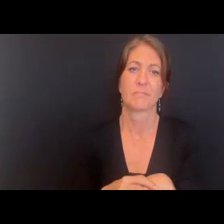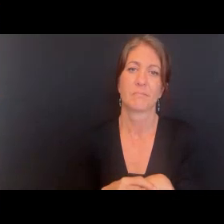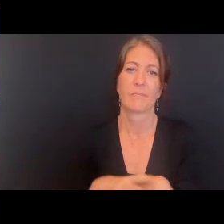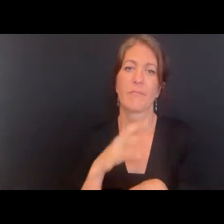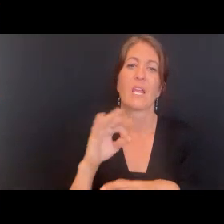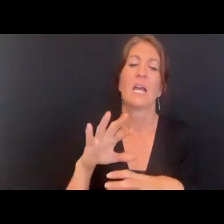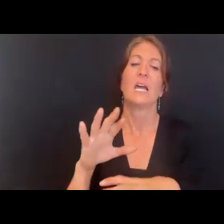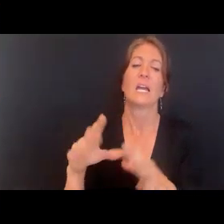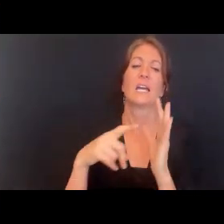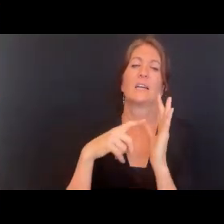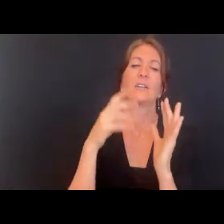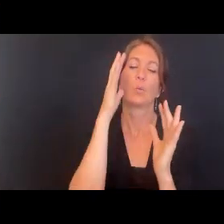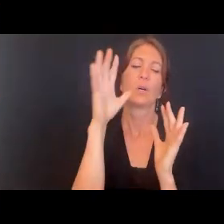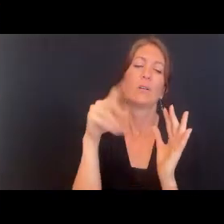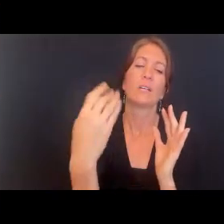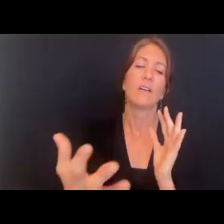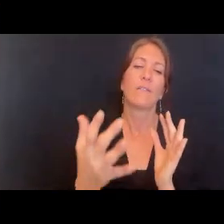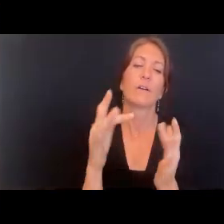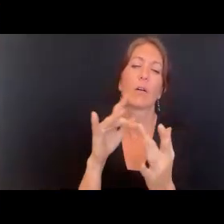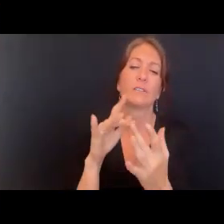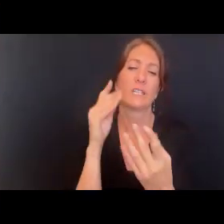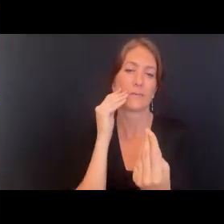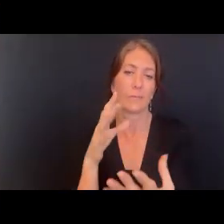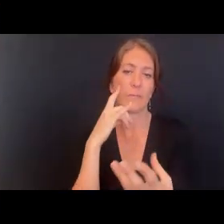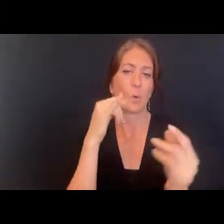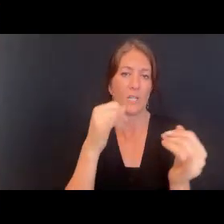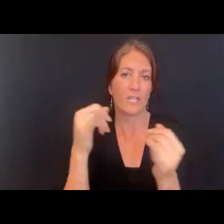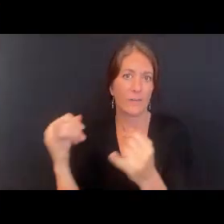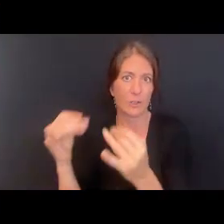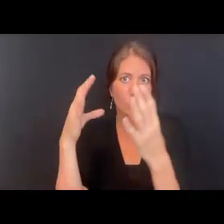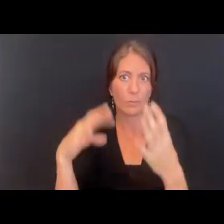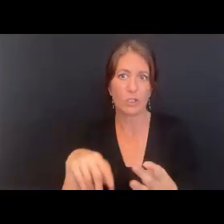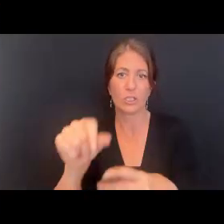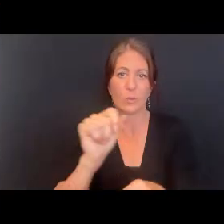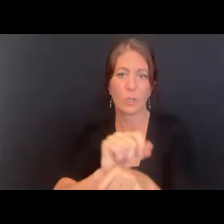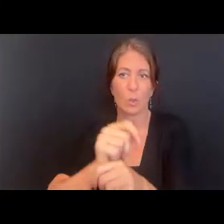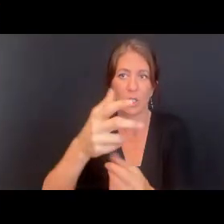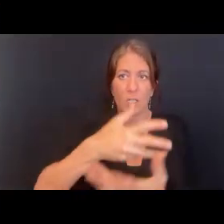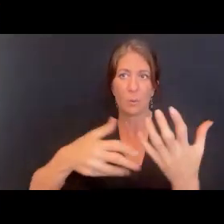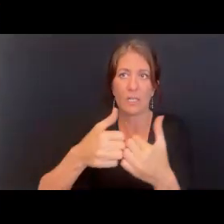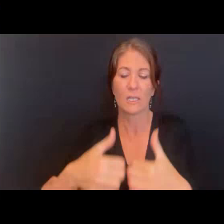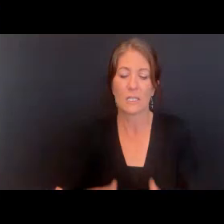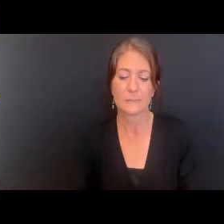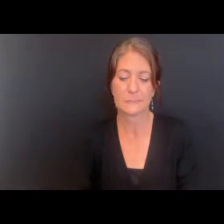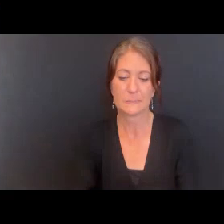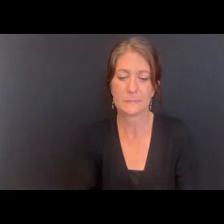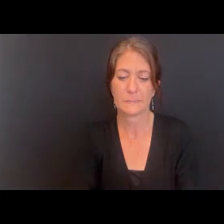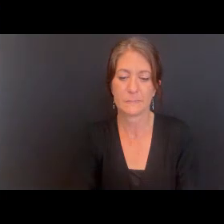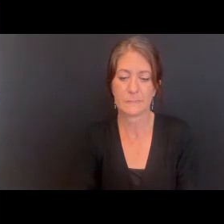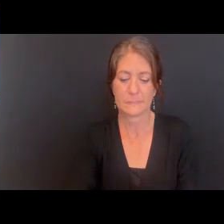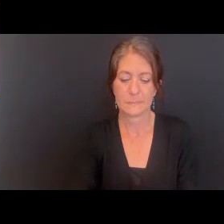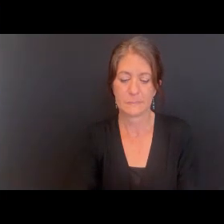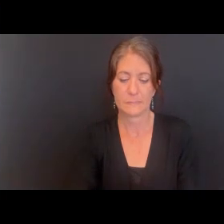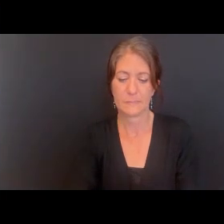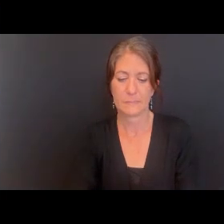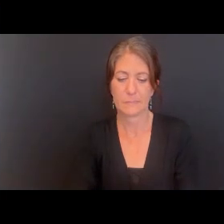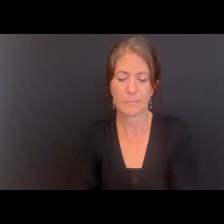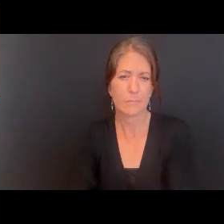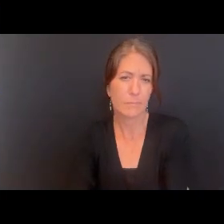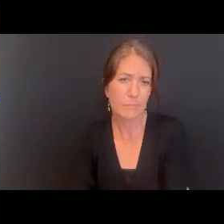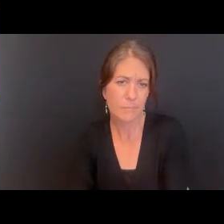the person that they're looking for. Next slide, please. Administrative case management consists of 3